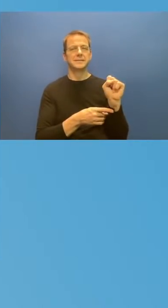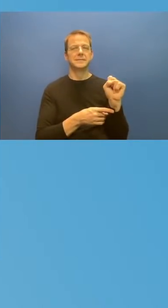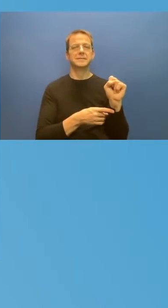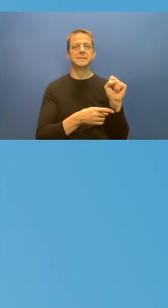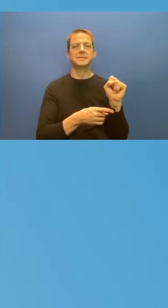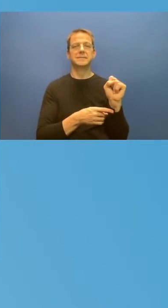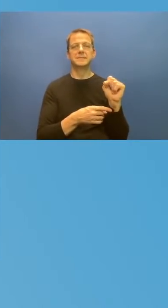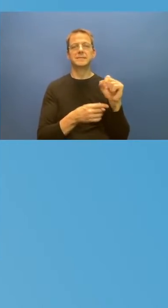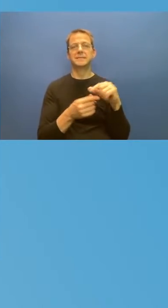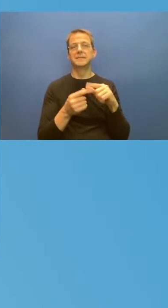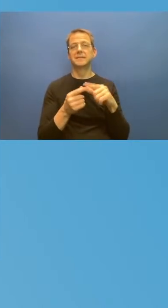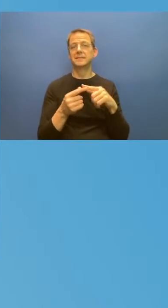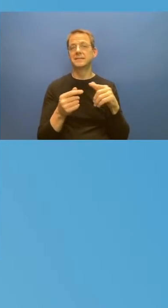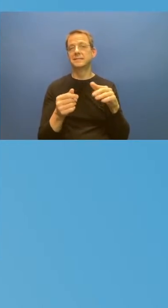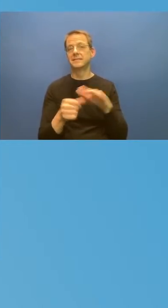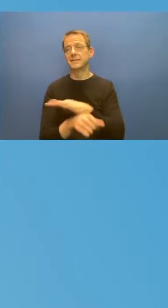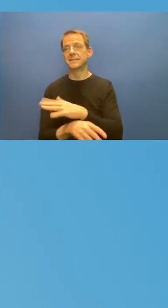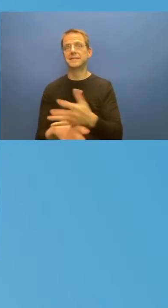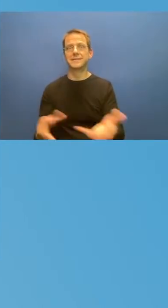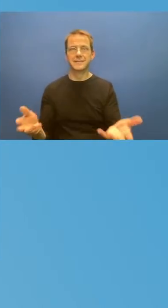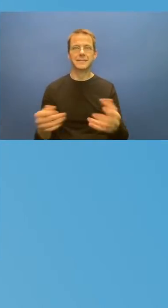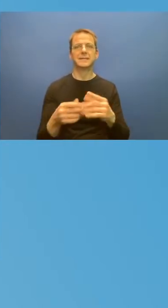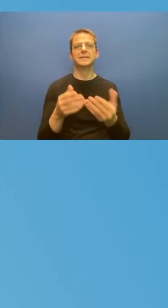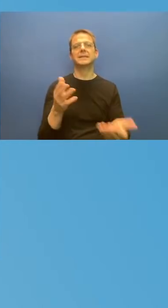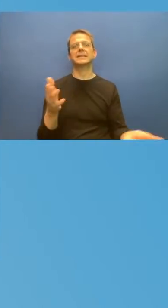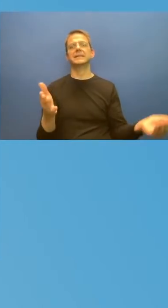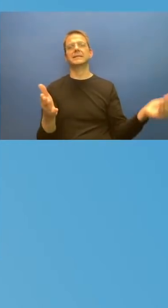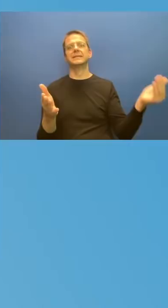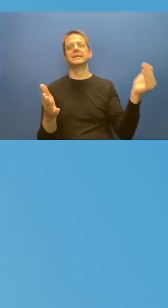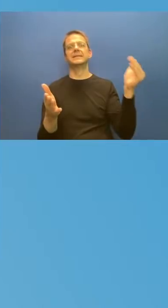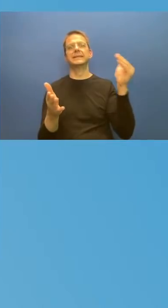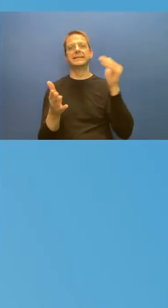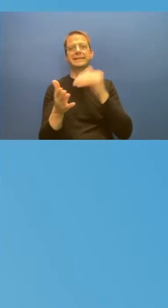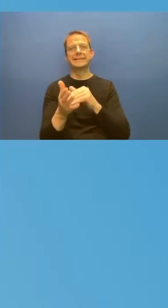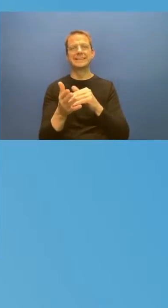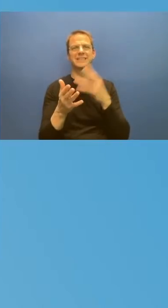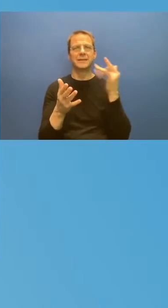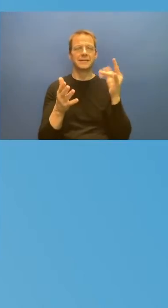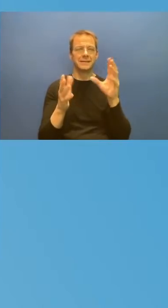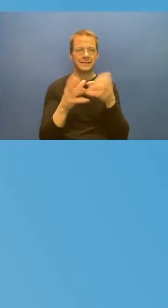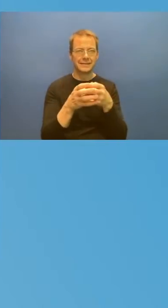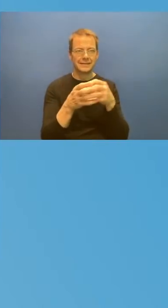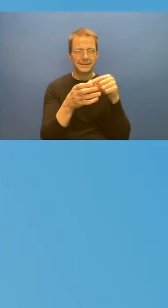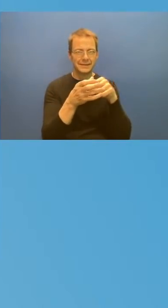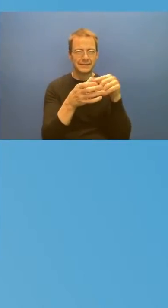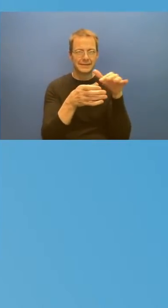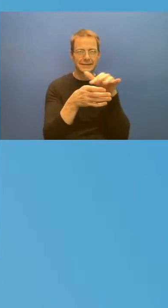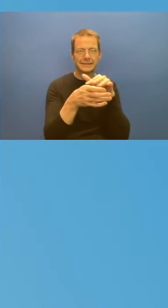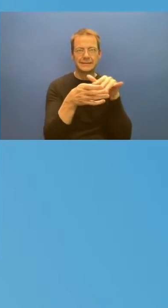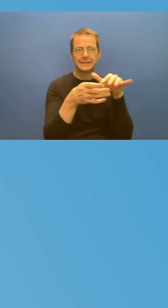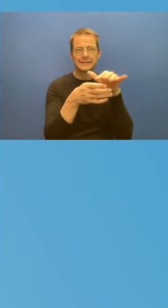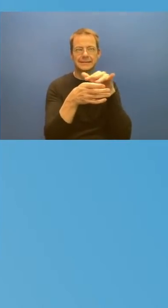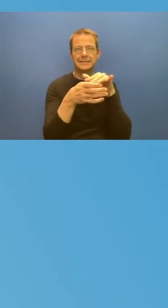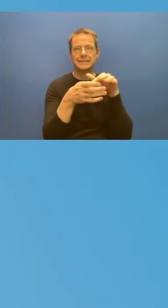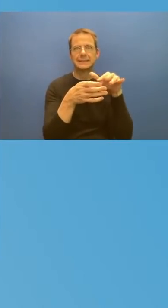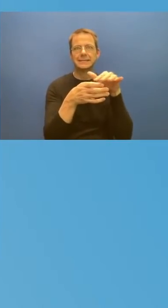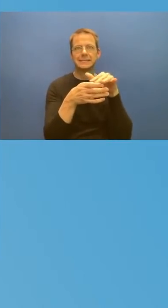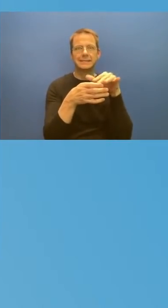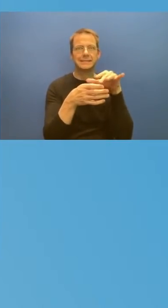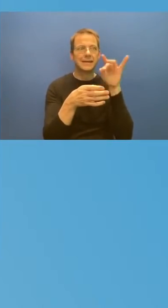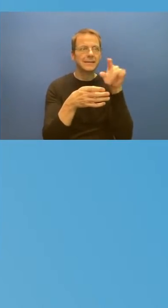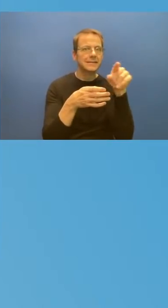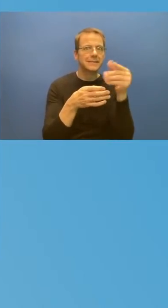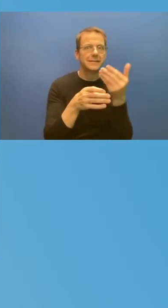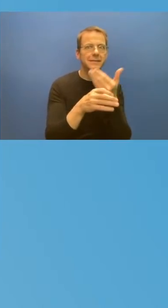population of viruses go and find a new host, and is that new host able to be infected again in the